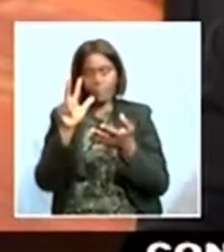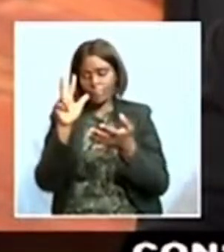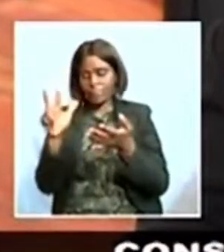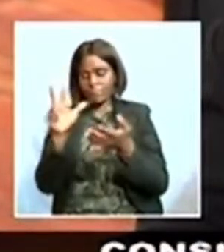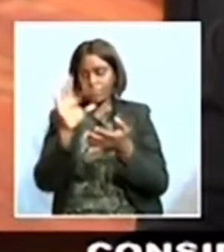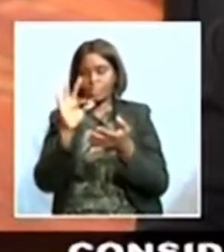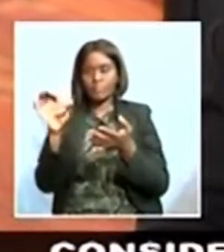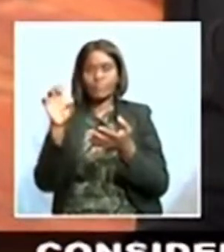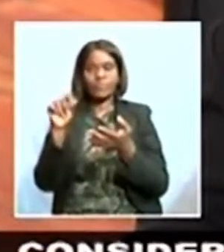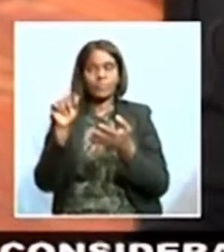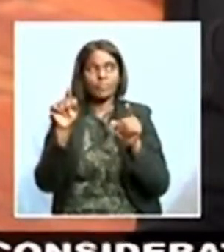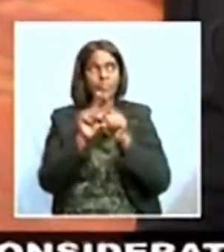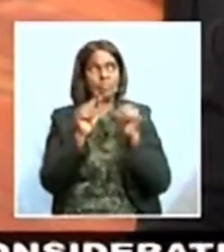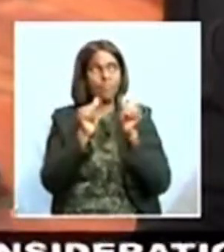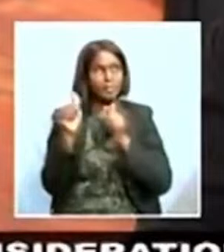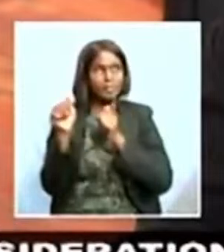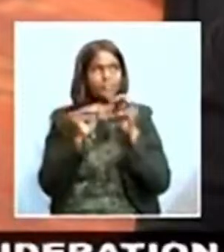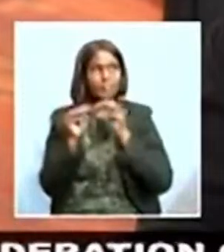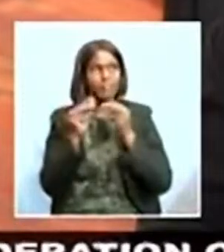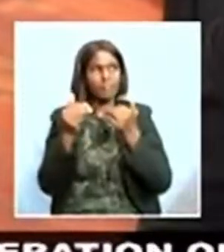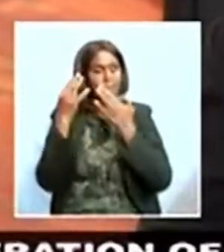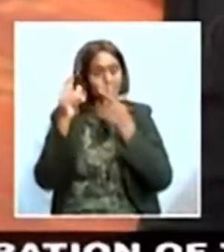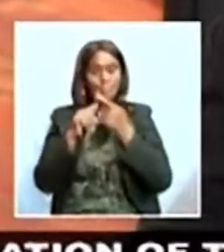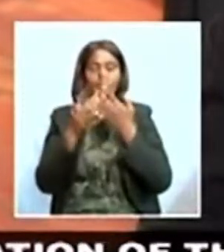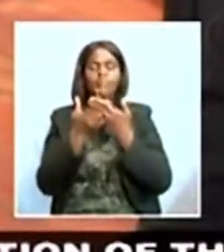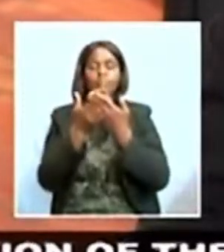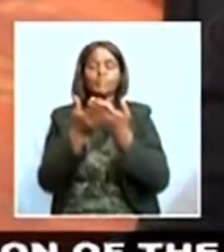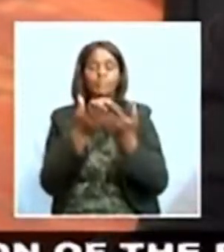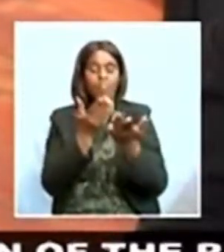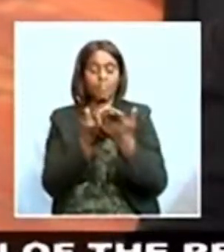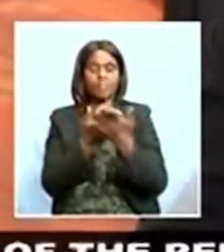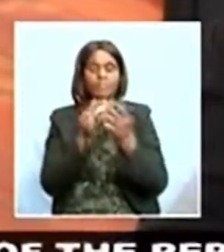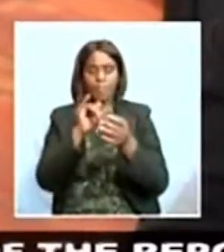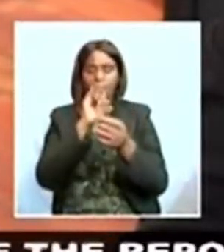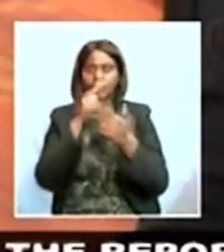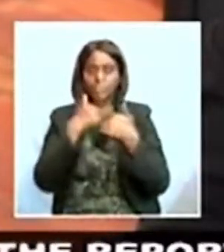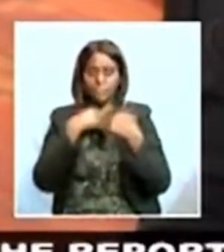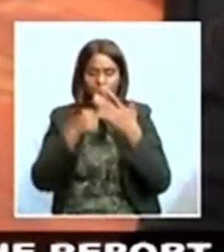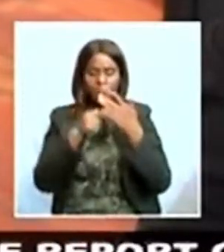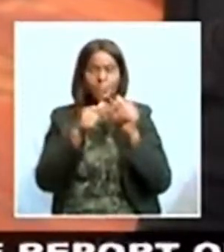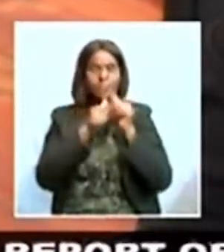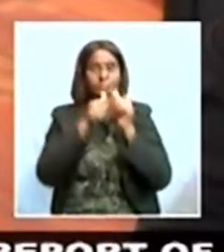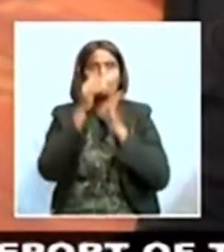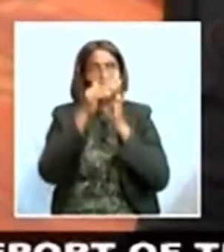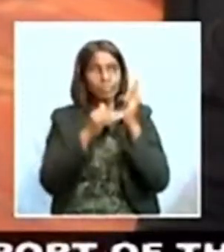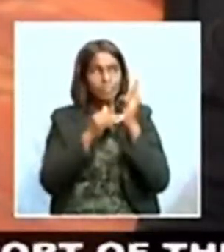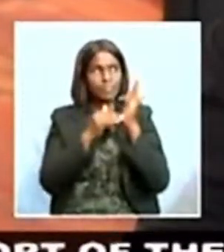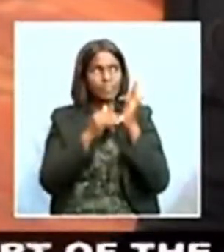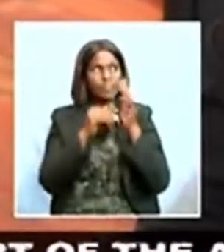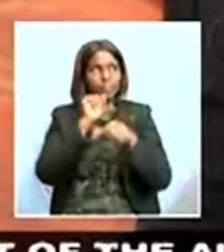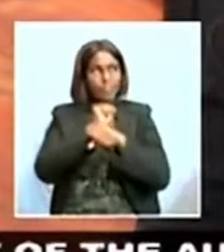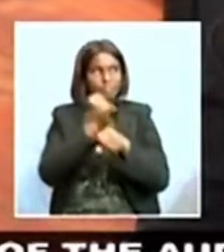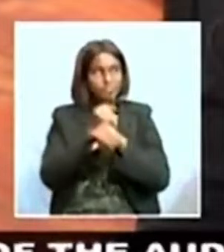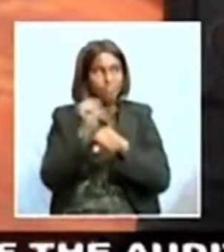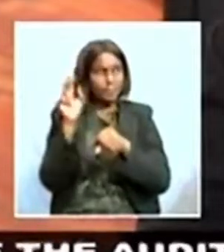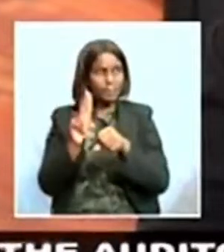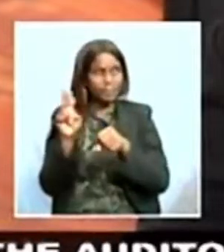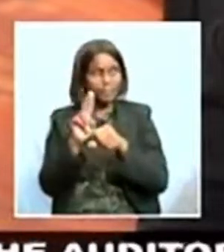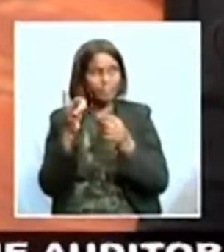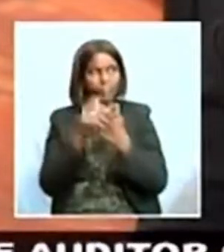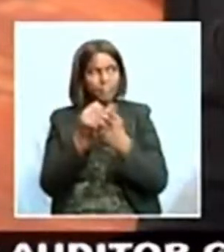1,633,920. Action taken: management wishes to submit that it had conducted the following: intensified routine collections